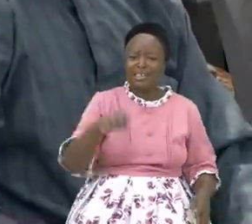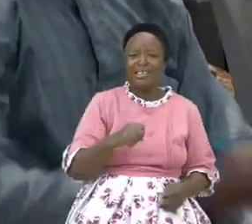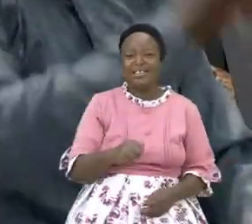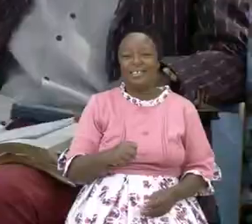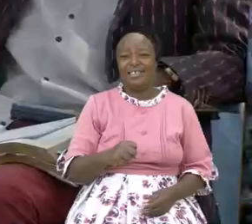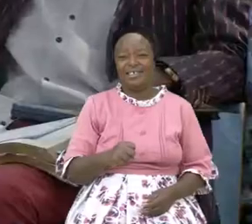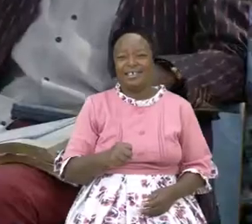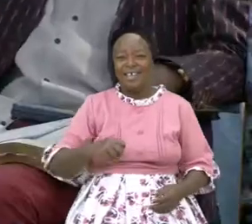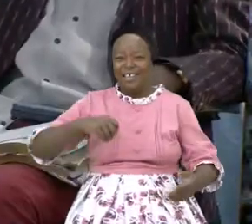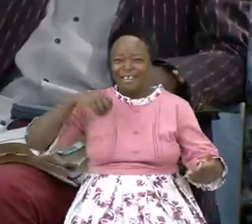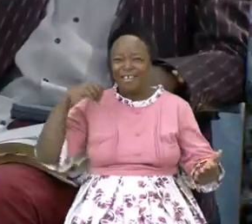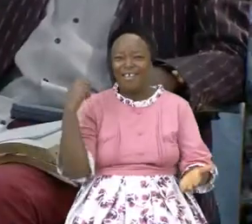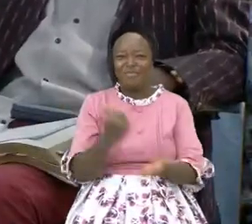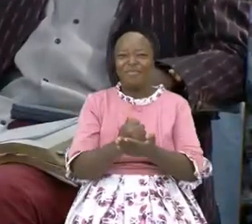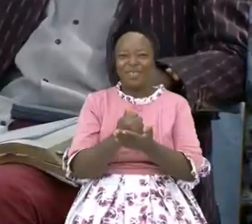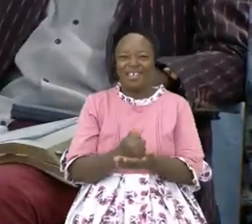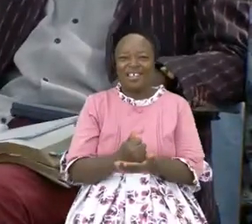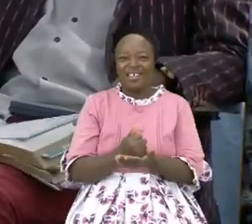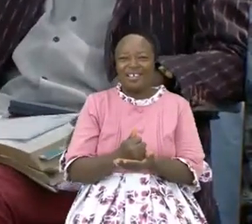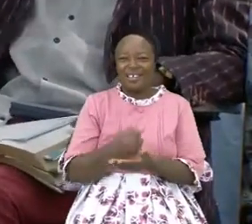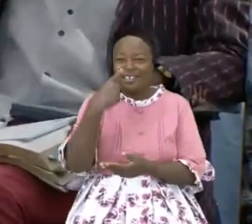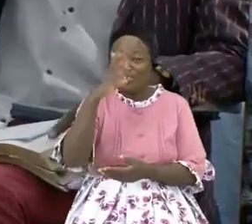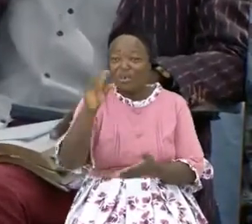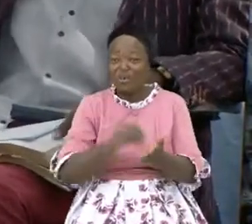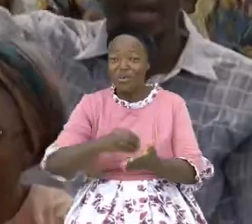Amen. Say your own amen. Amen.